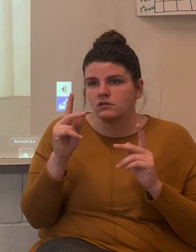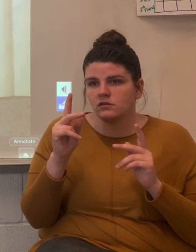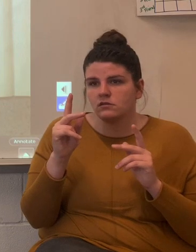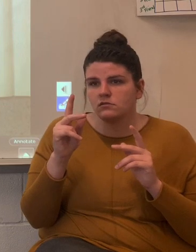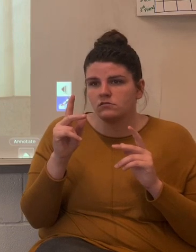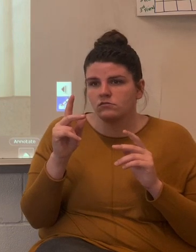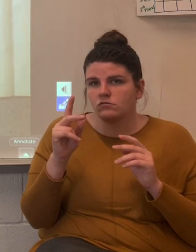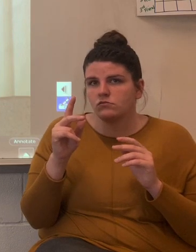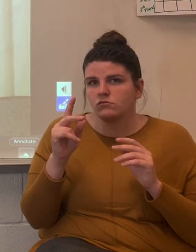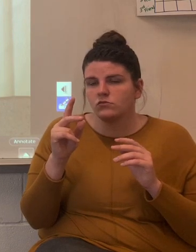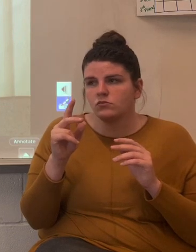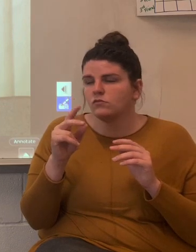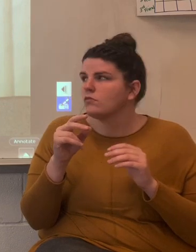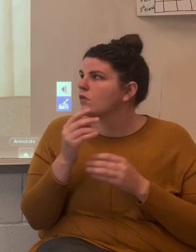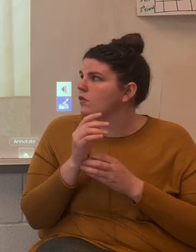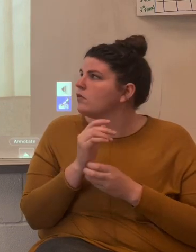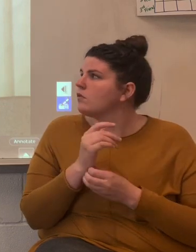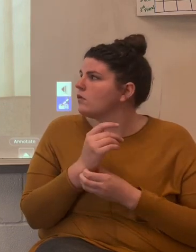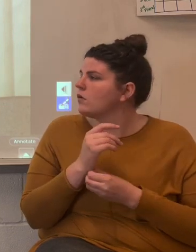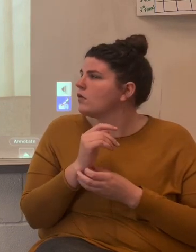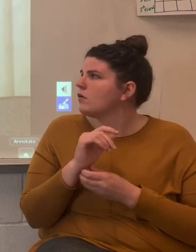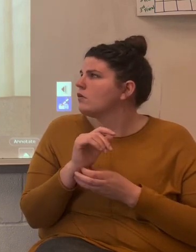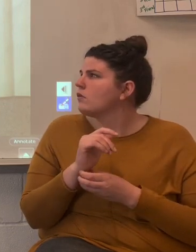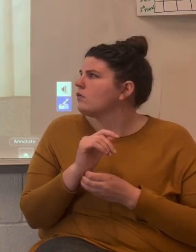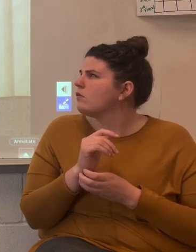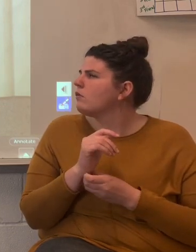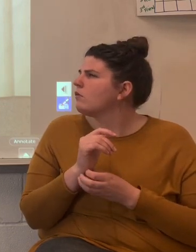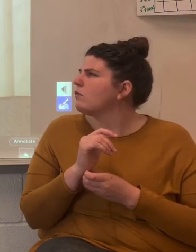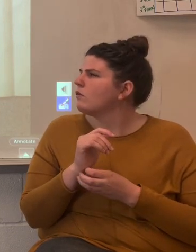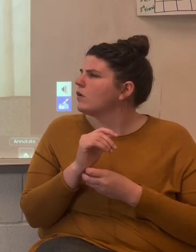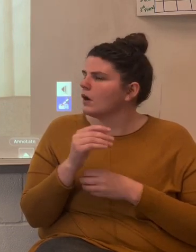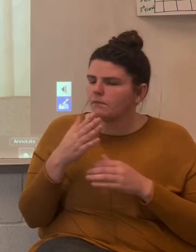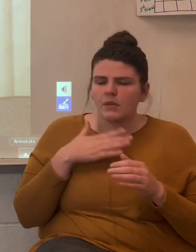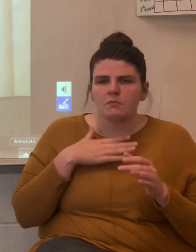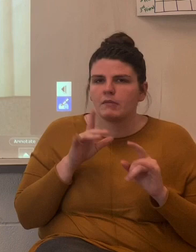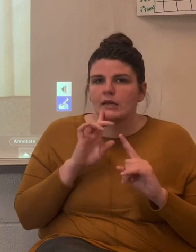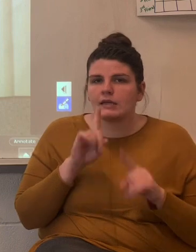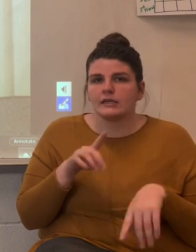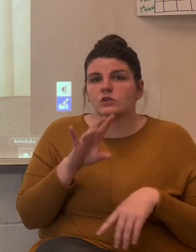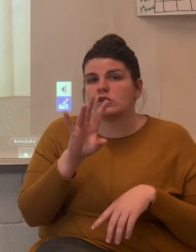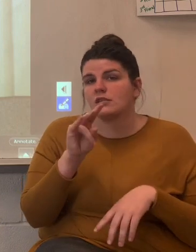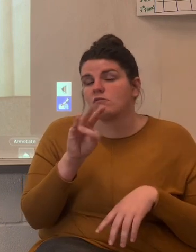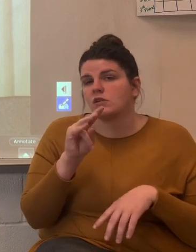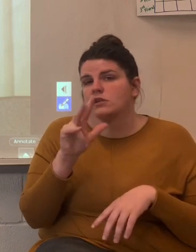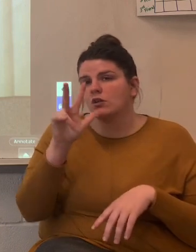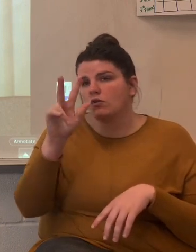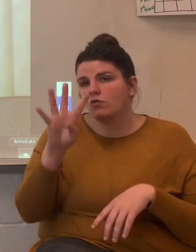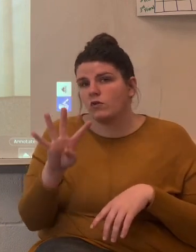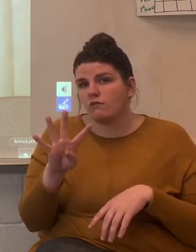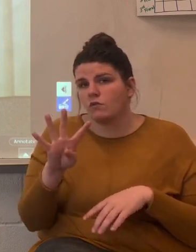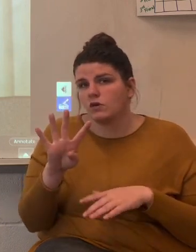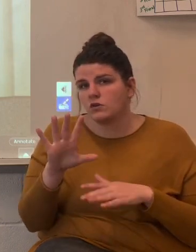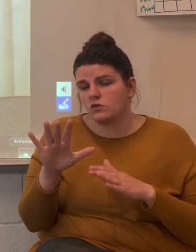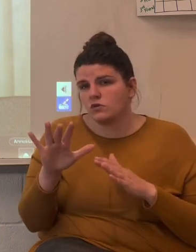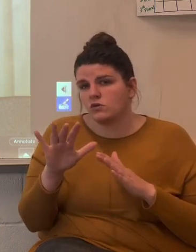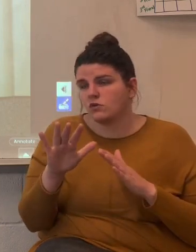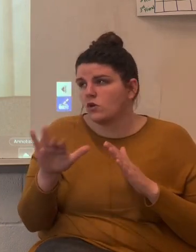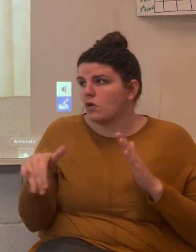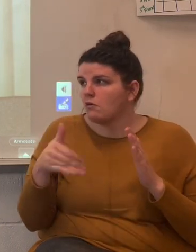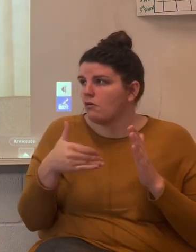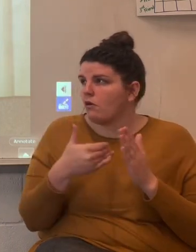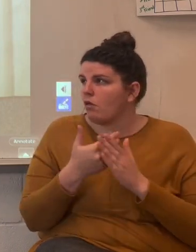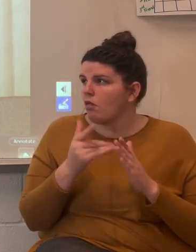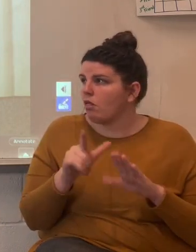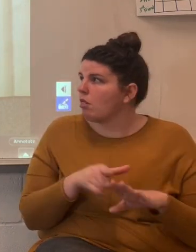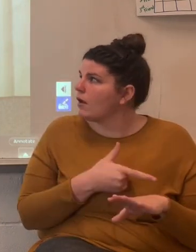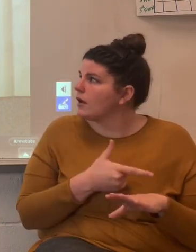3. So I have 17 and 3 fourths total length. That a